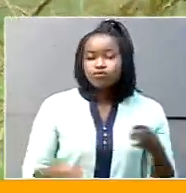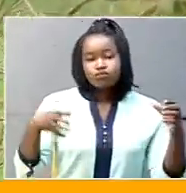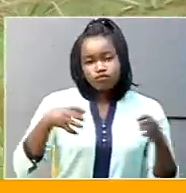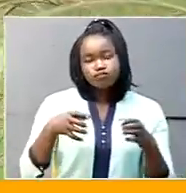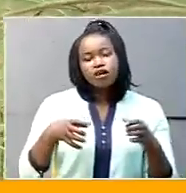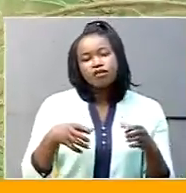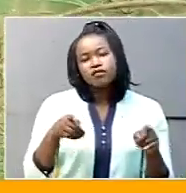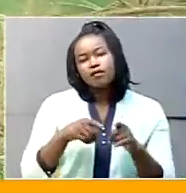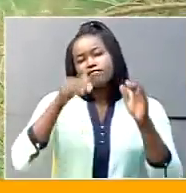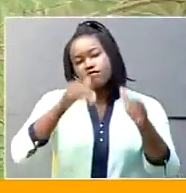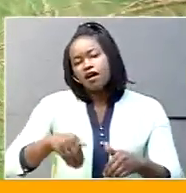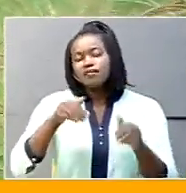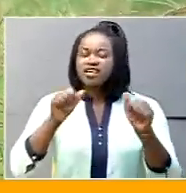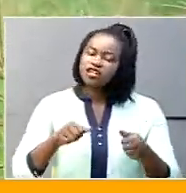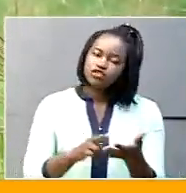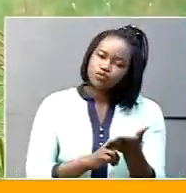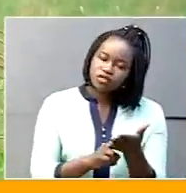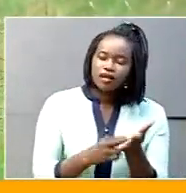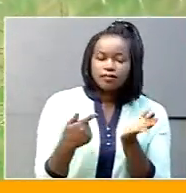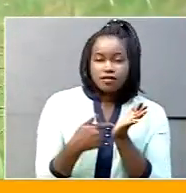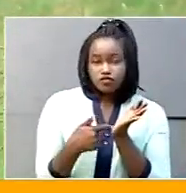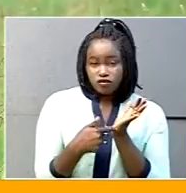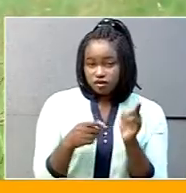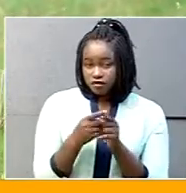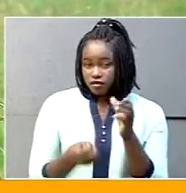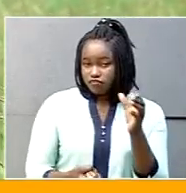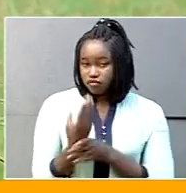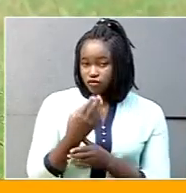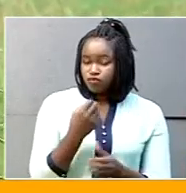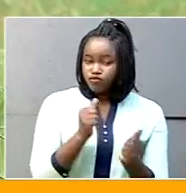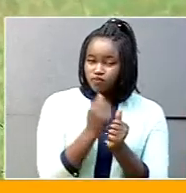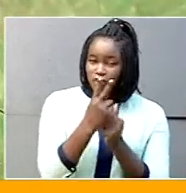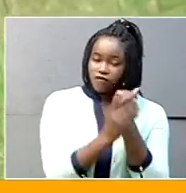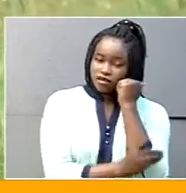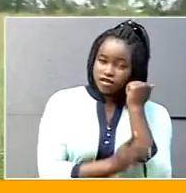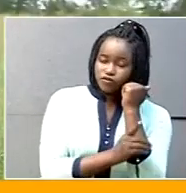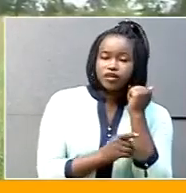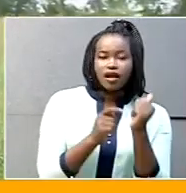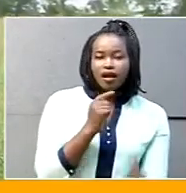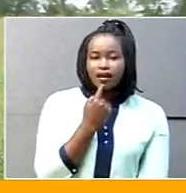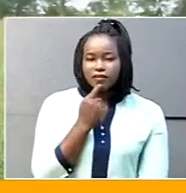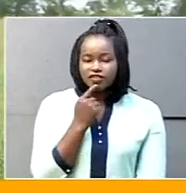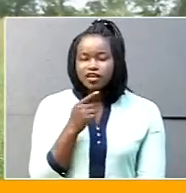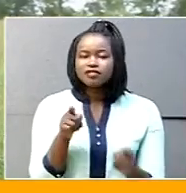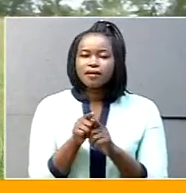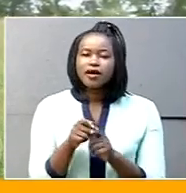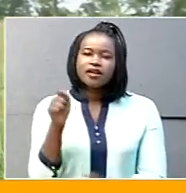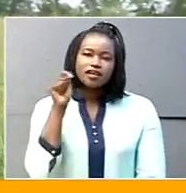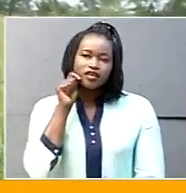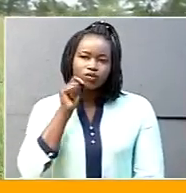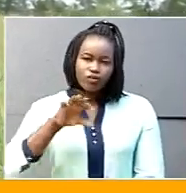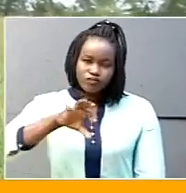production. The technology has already been introduced in 12 districts of Karamoja and Teso regions. When you mix the